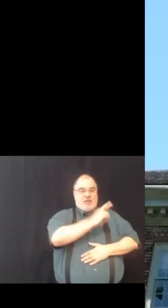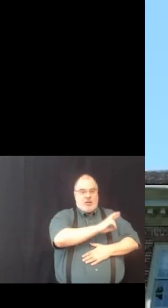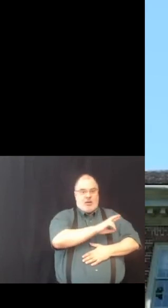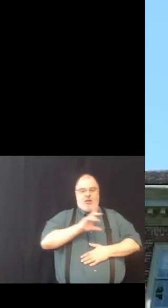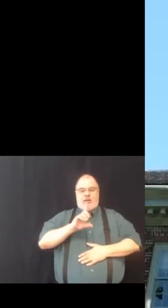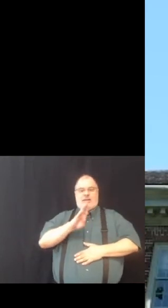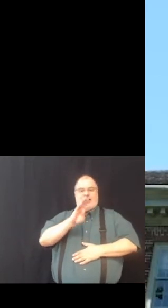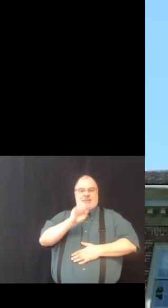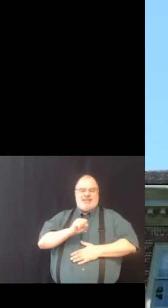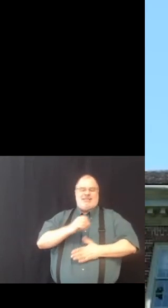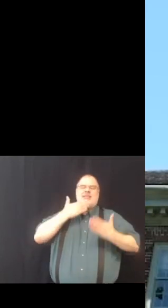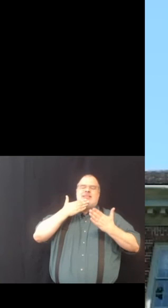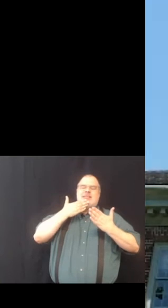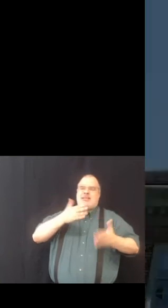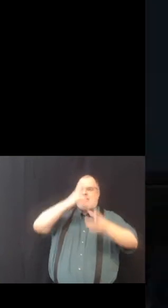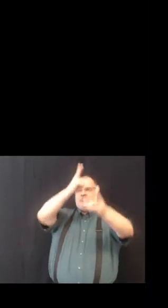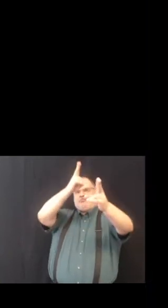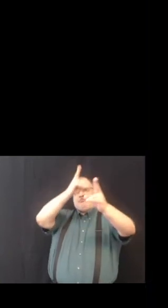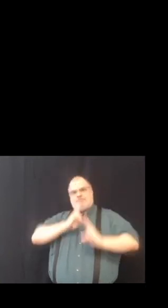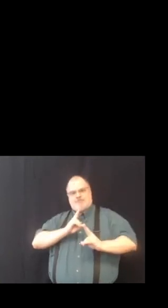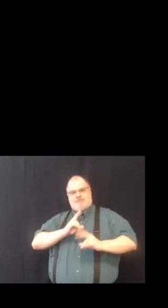Blind Services for this recognition.